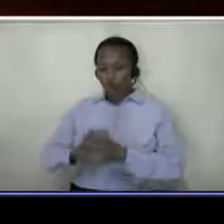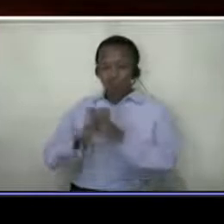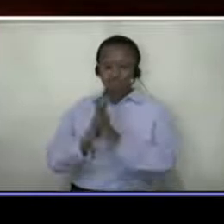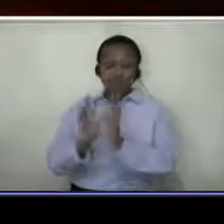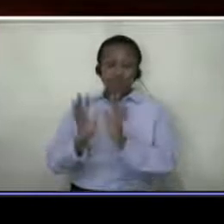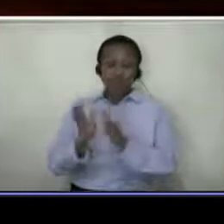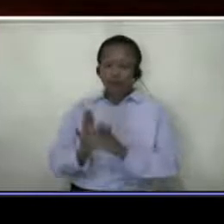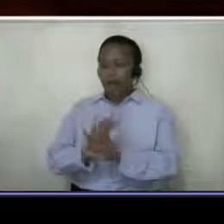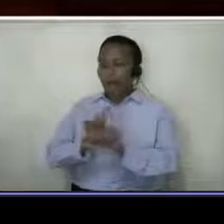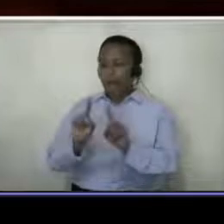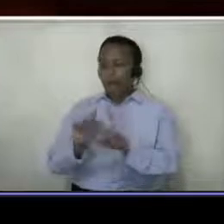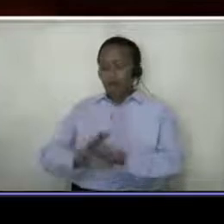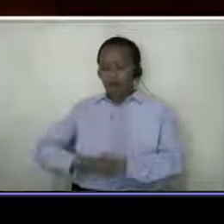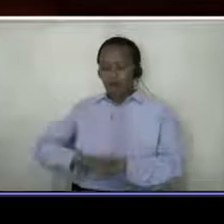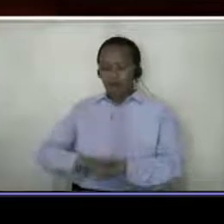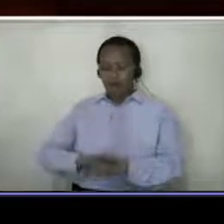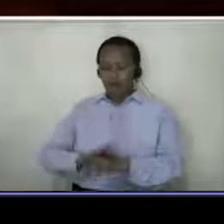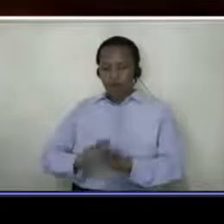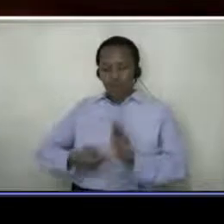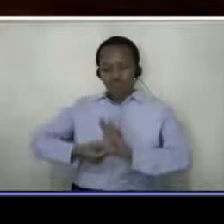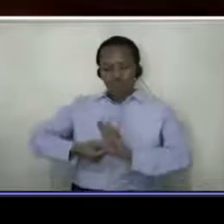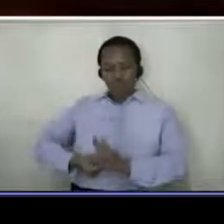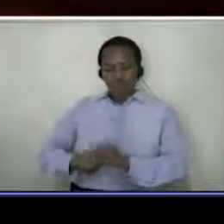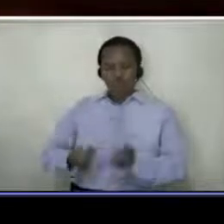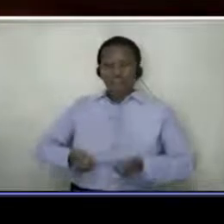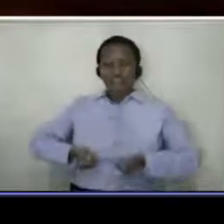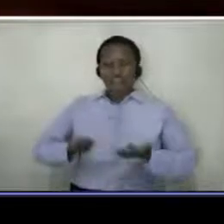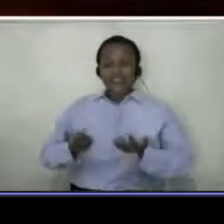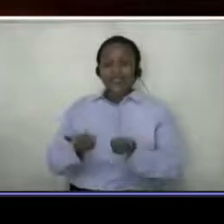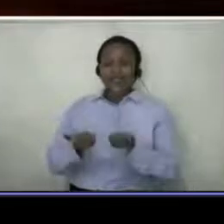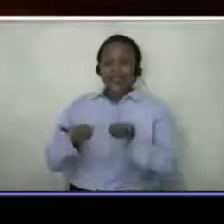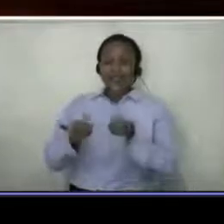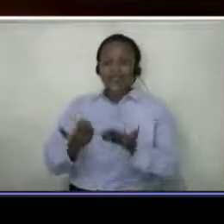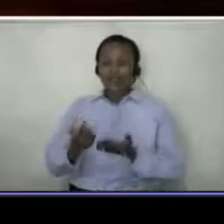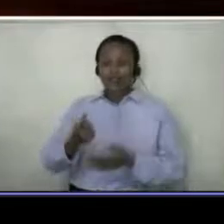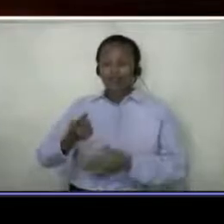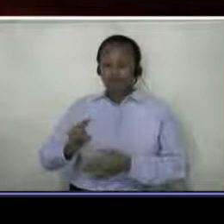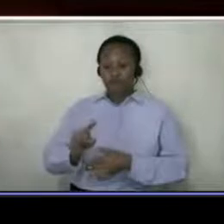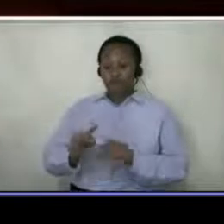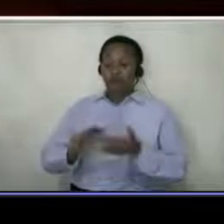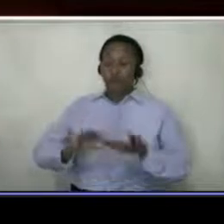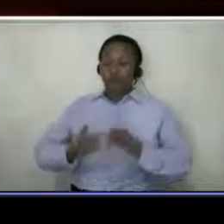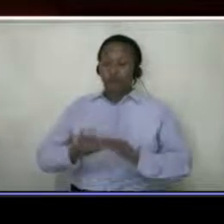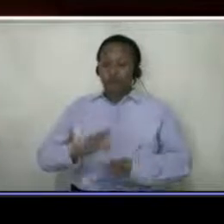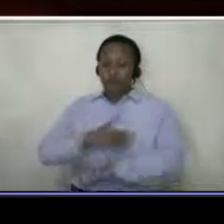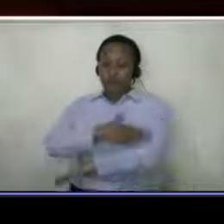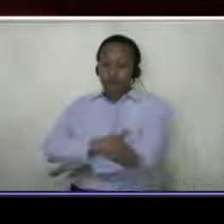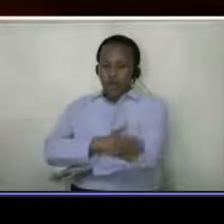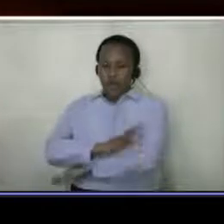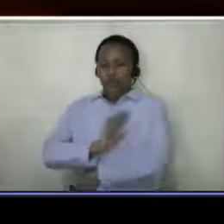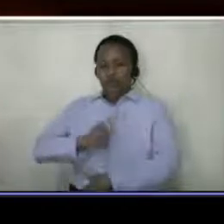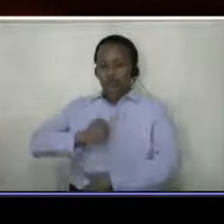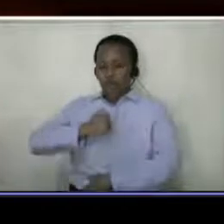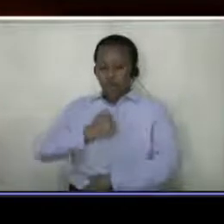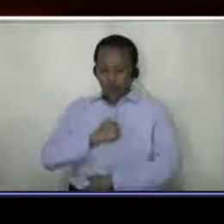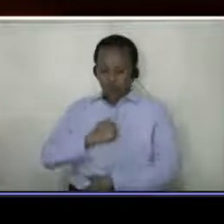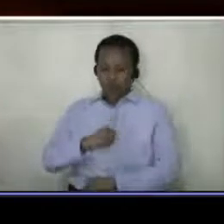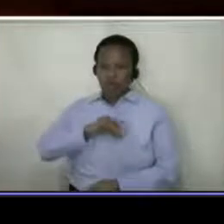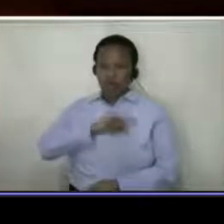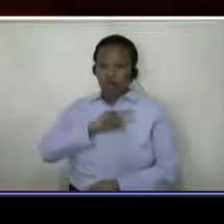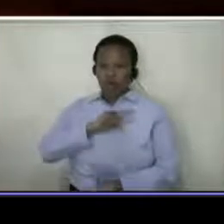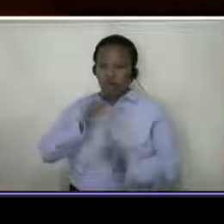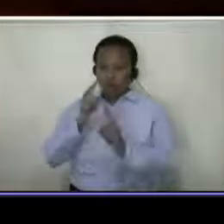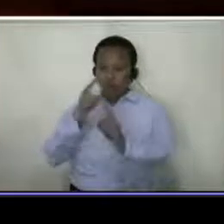improvement of service delivery and the quality of lives of the citizens of our country, which should be the ultimate goal that all